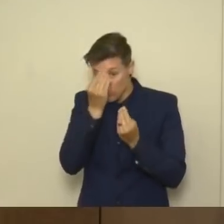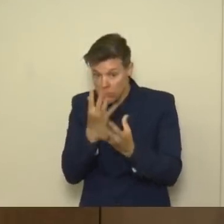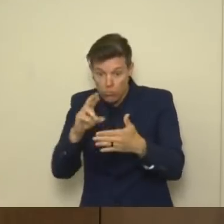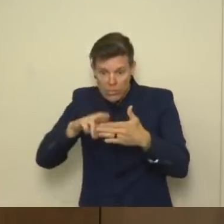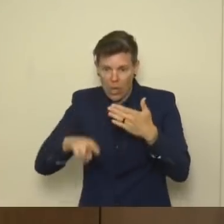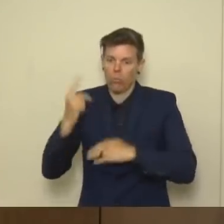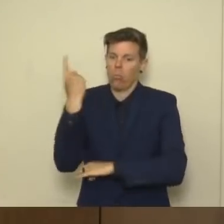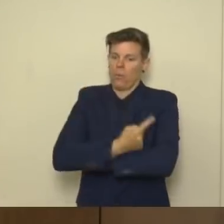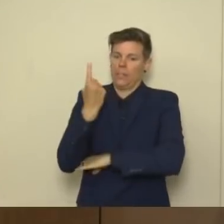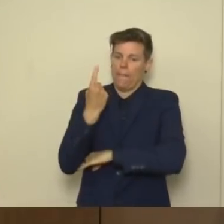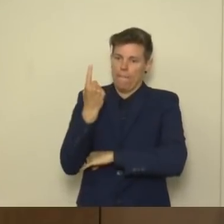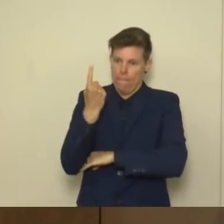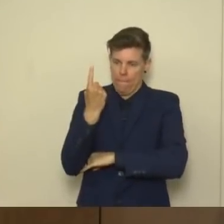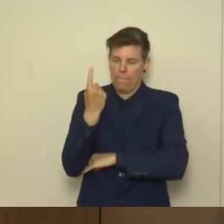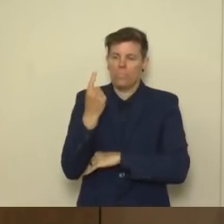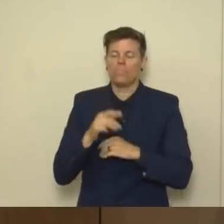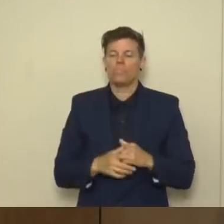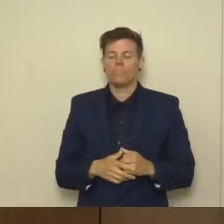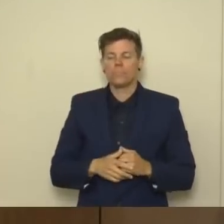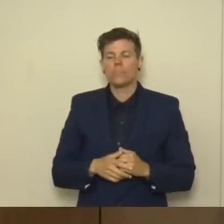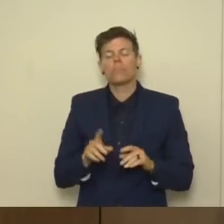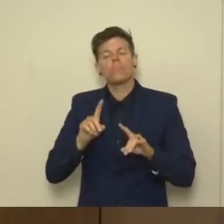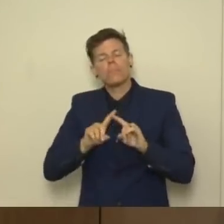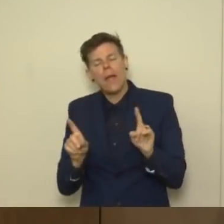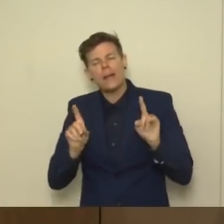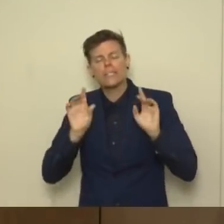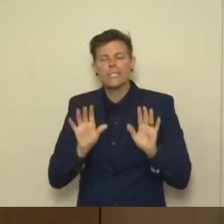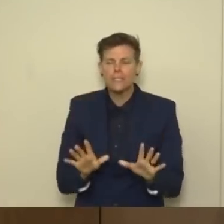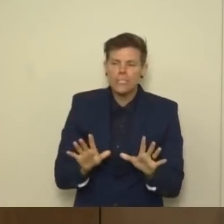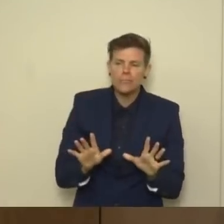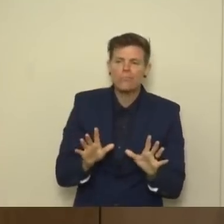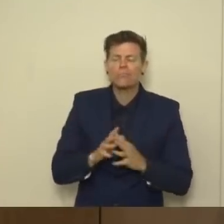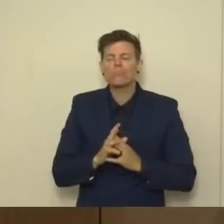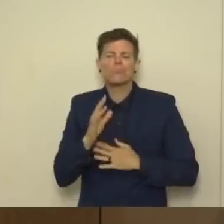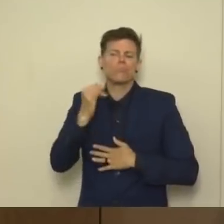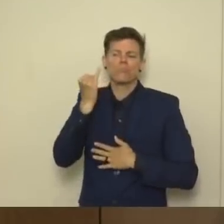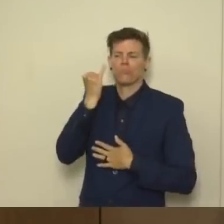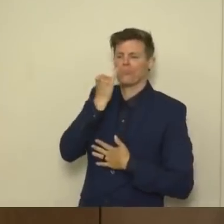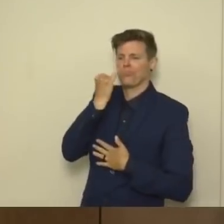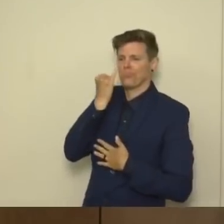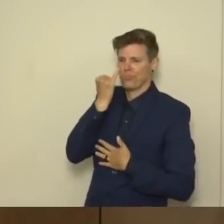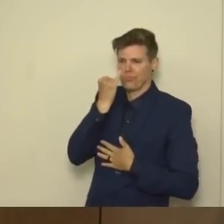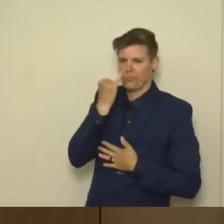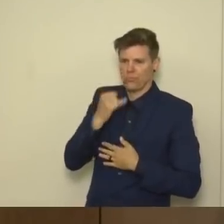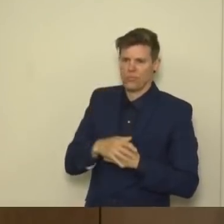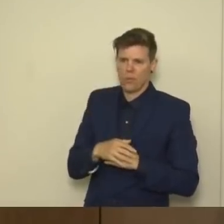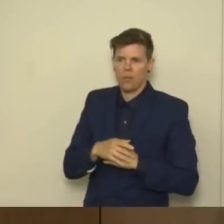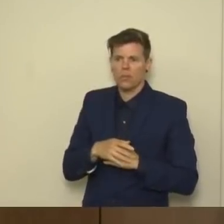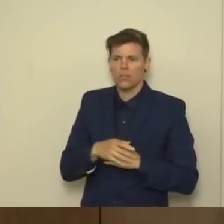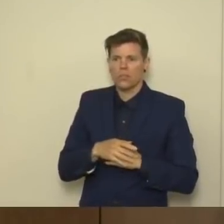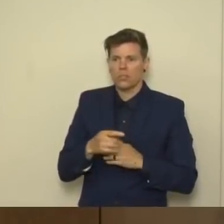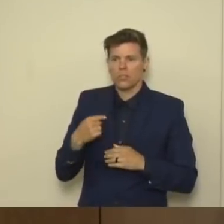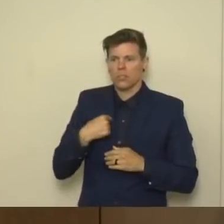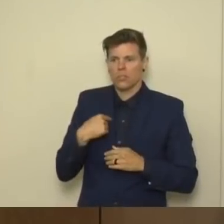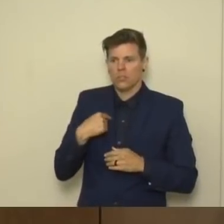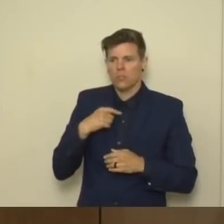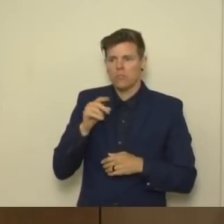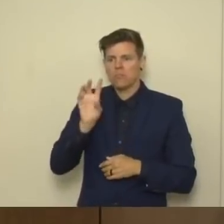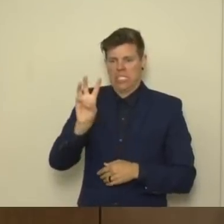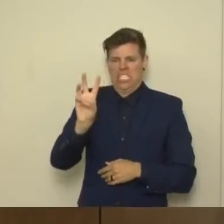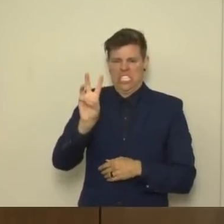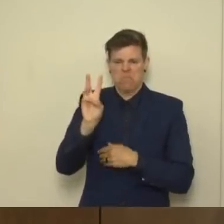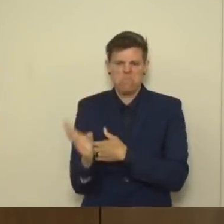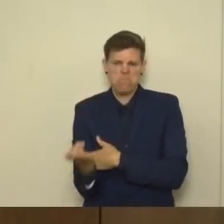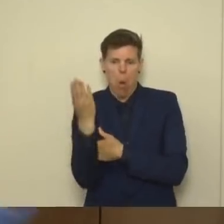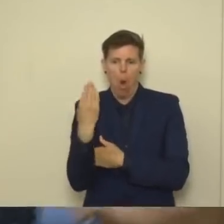improving. When I get at 6 in the morning, 343 tests, and actually we get them all day long,